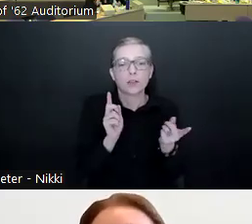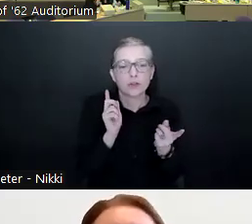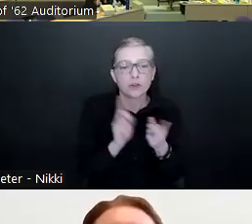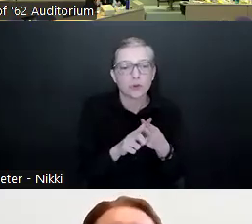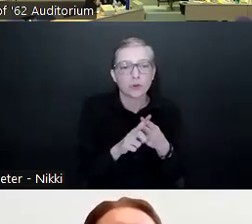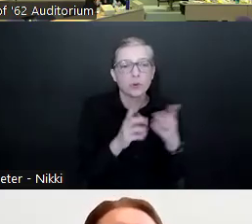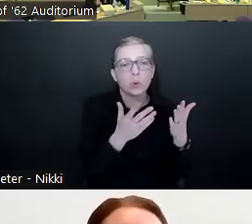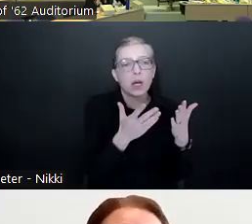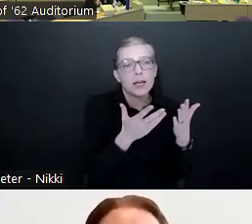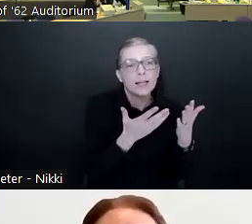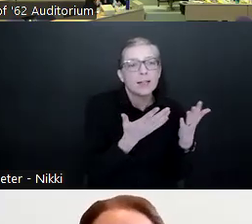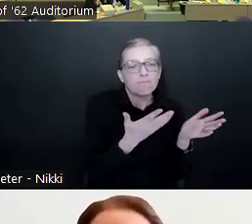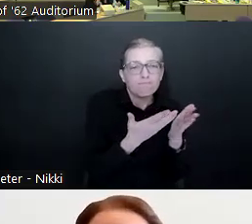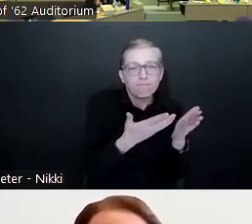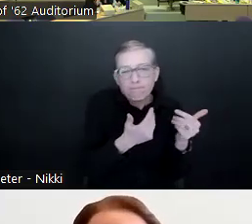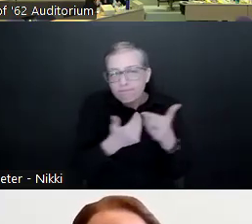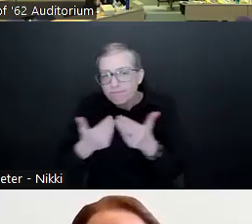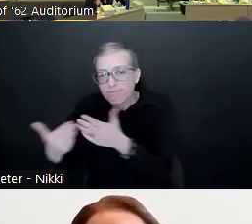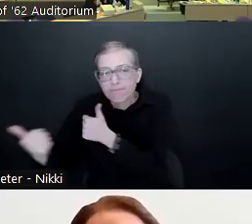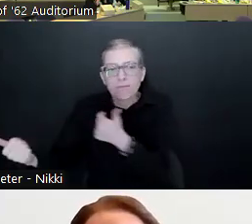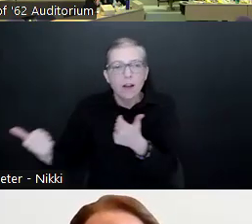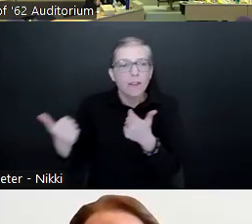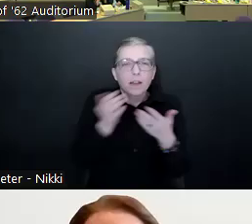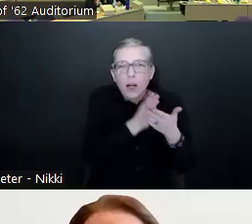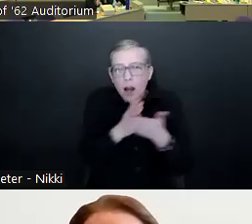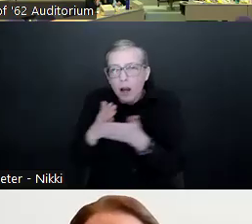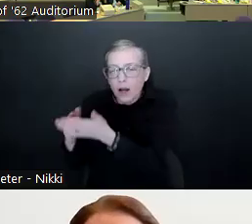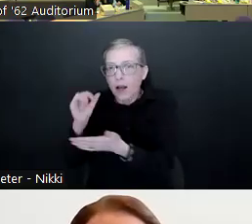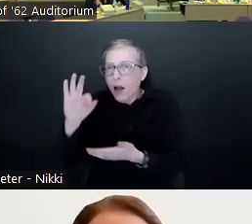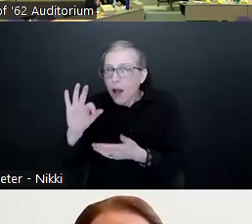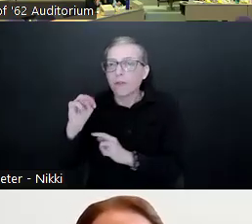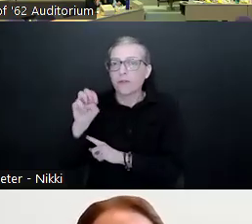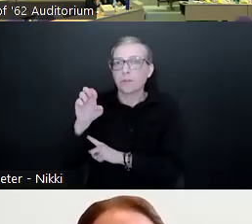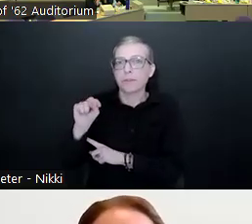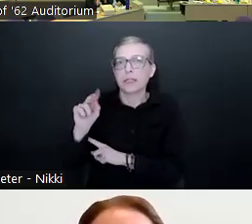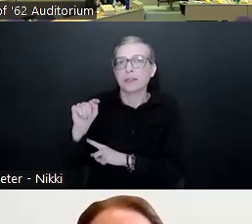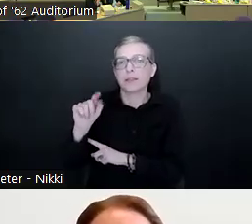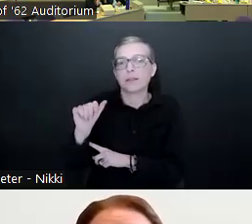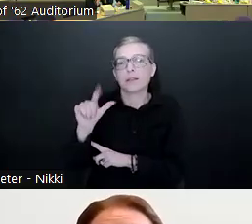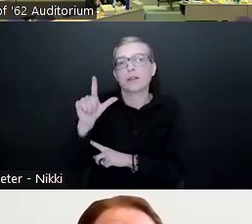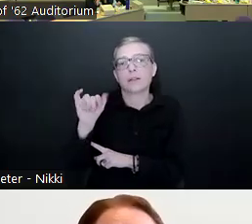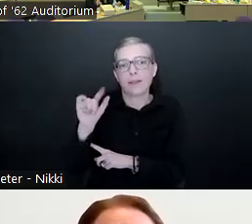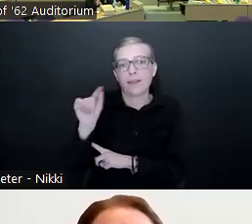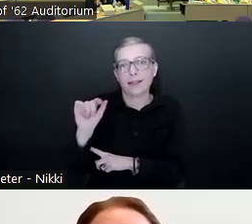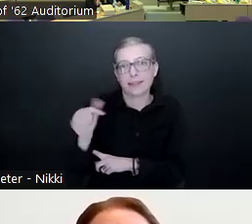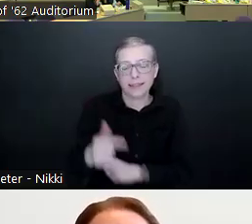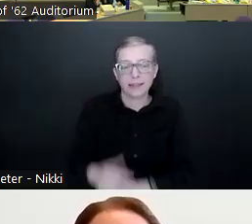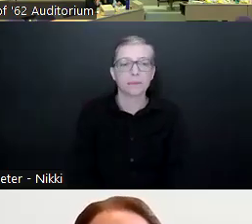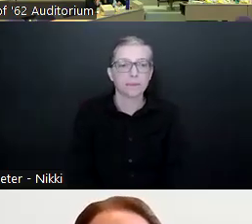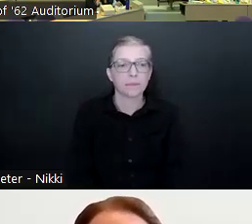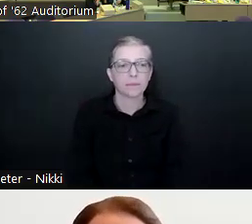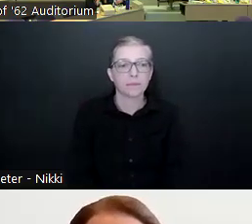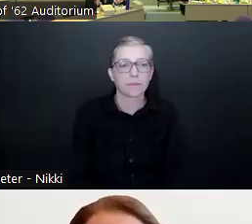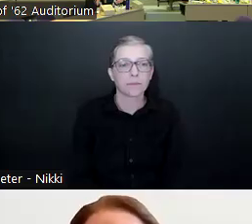mentalizing. So I'm going to show you a book that I published just a couple of years ago with Dick and Bevington. A